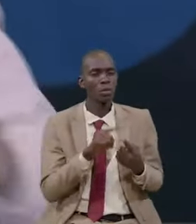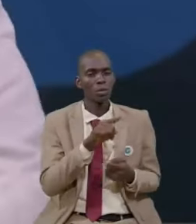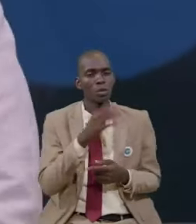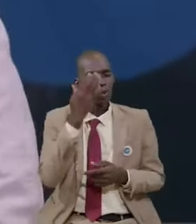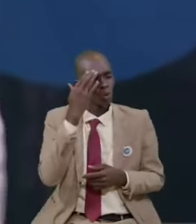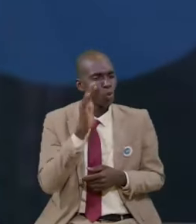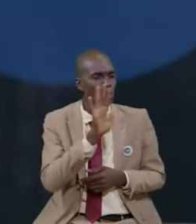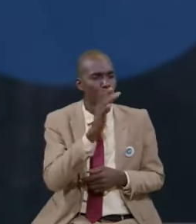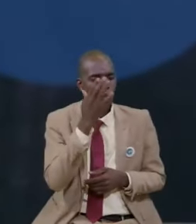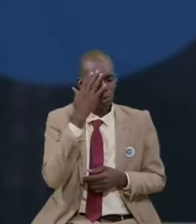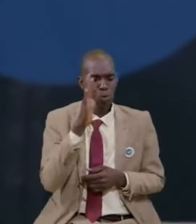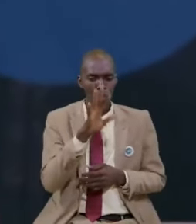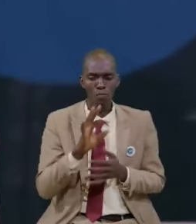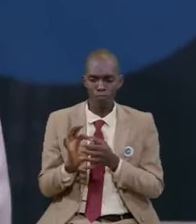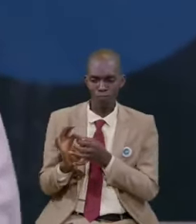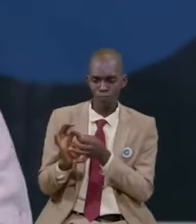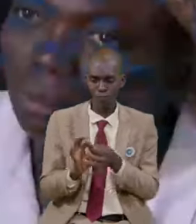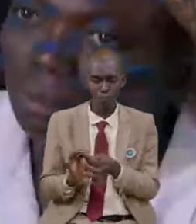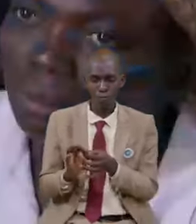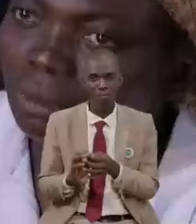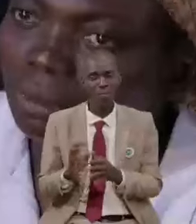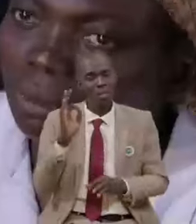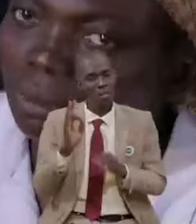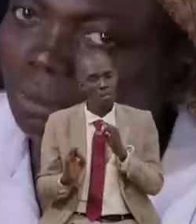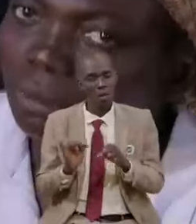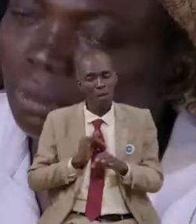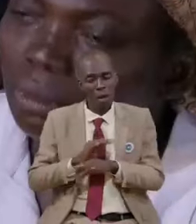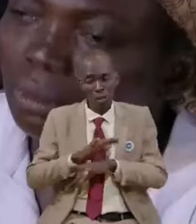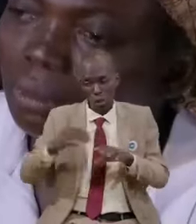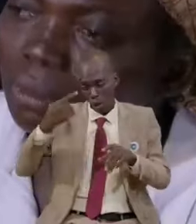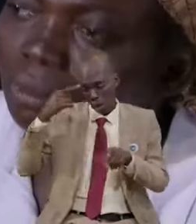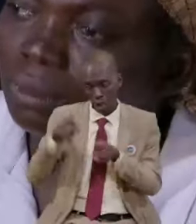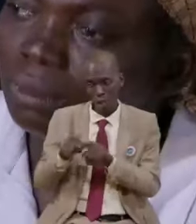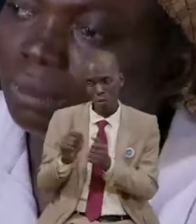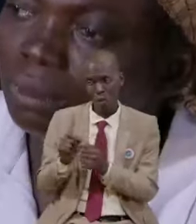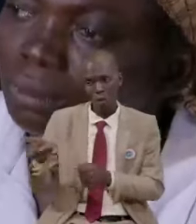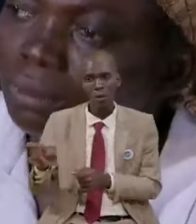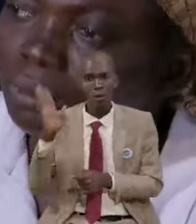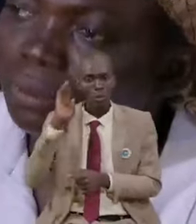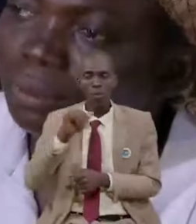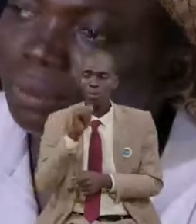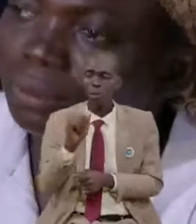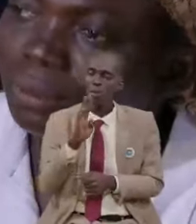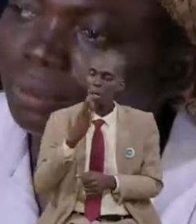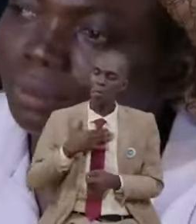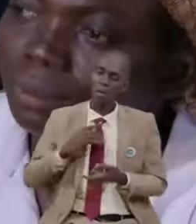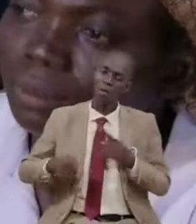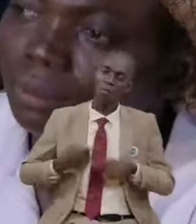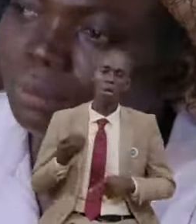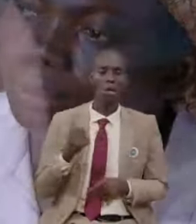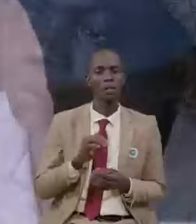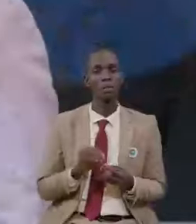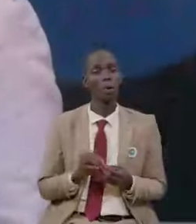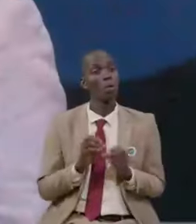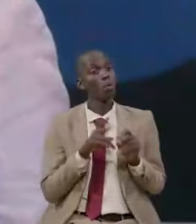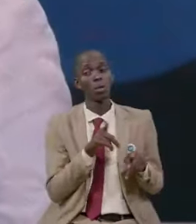don't bend to him, he'll not be my friend anymore. Okay, it's your friend, but he will not allow